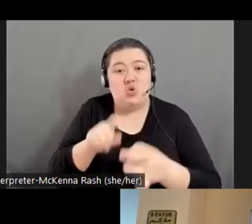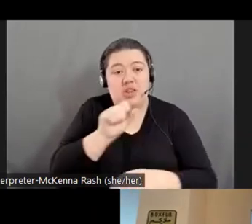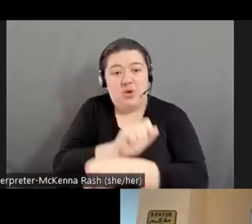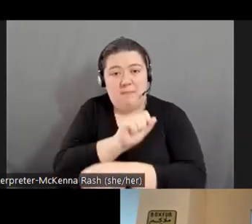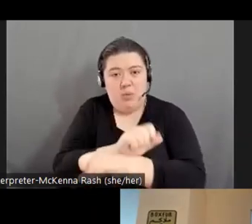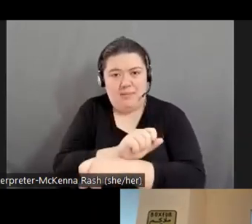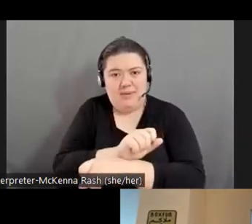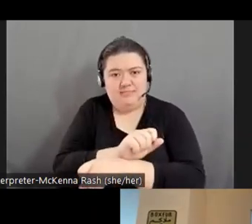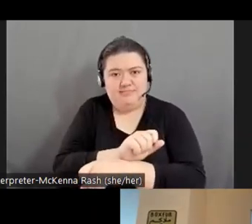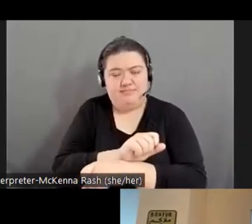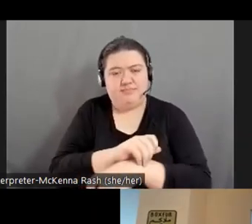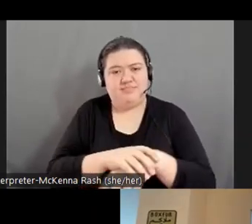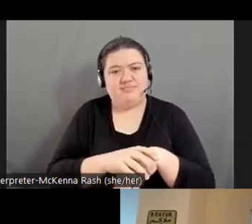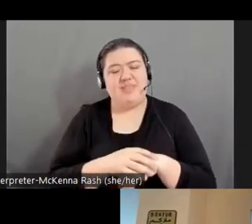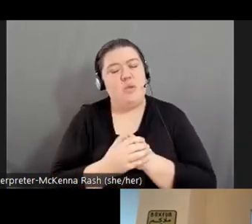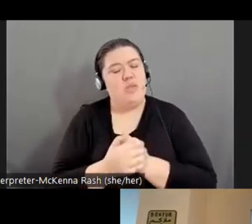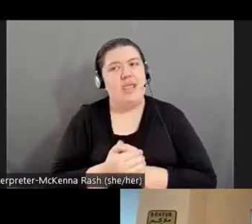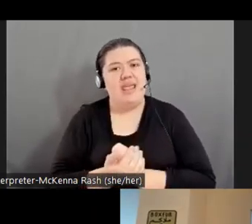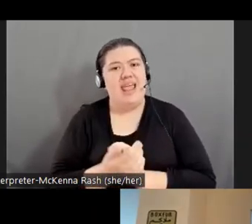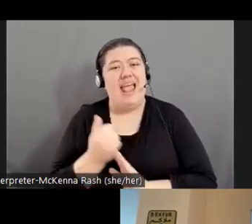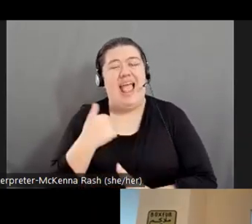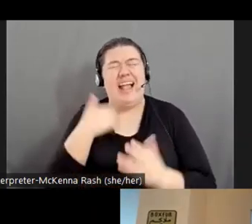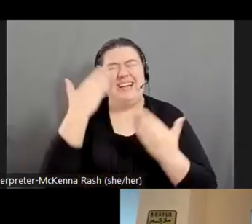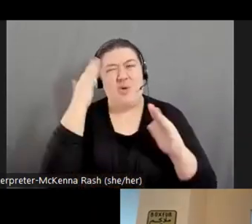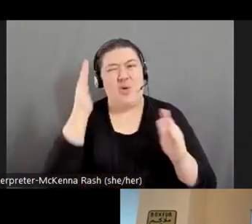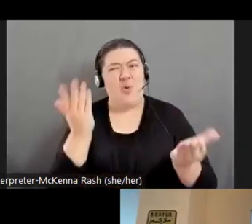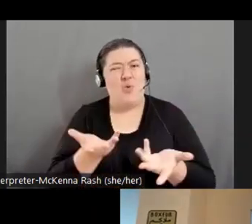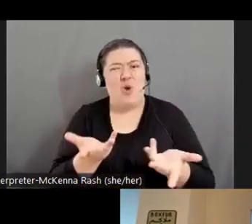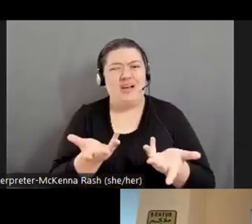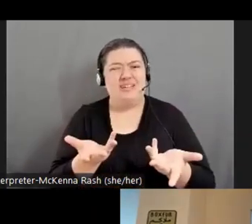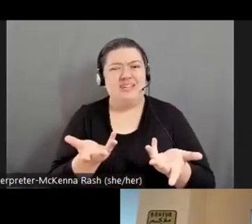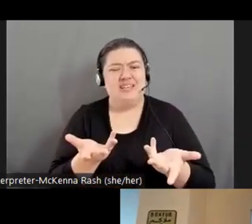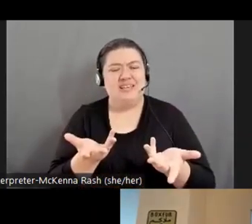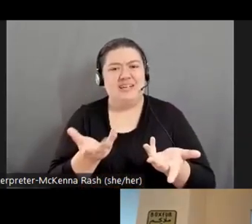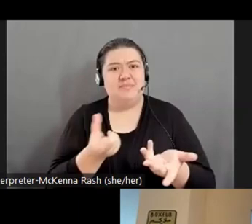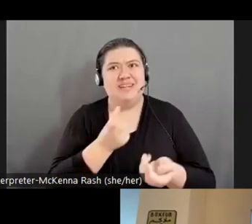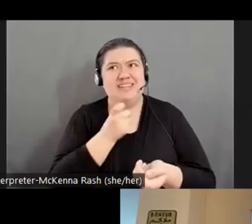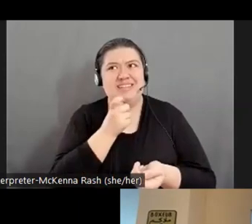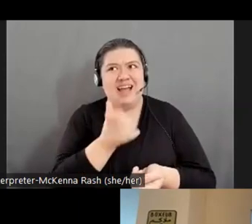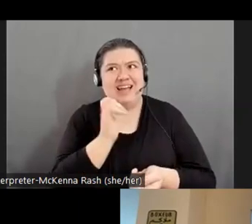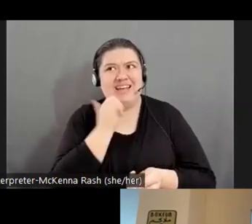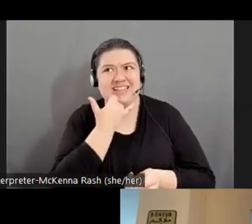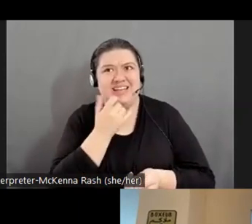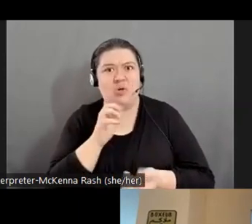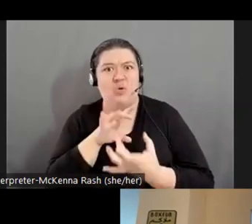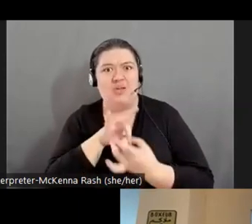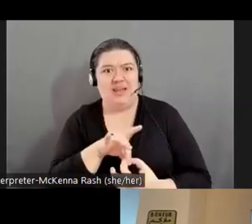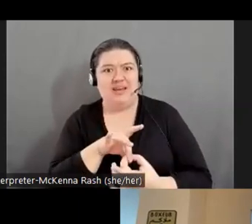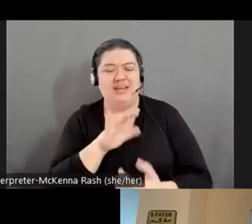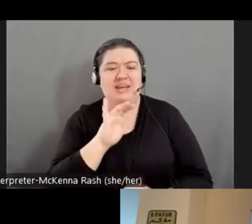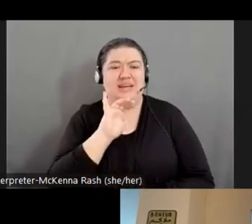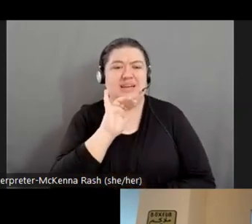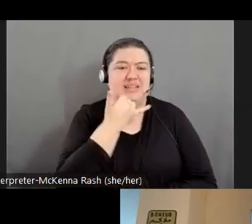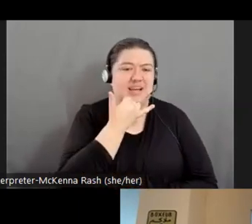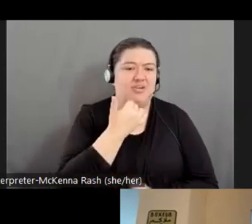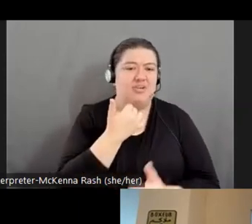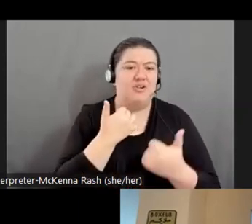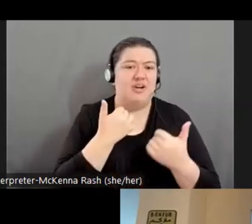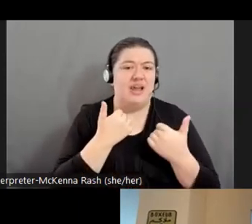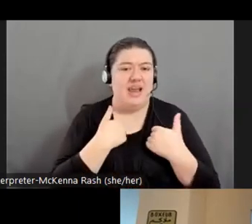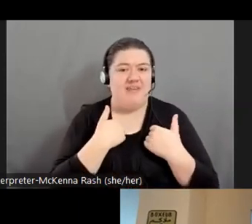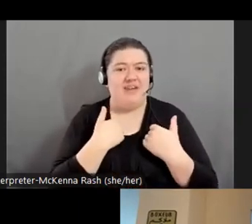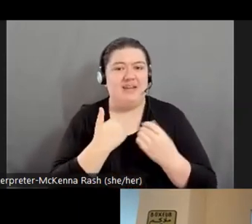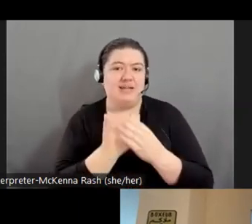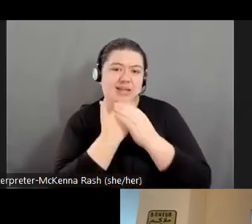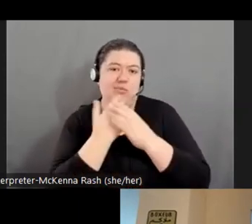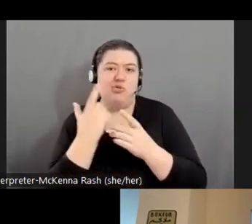Now, I don't know what would be not incidental or related. Incidental, having a sandwich, going on